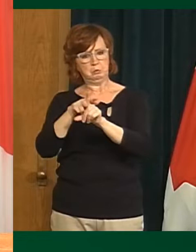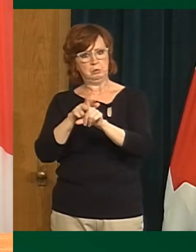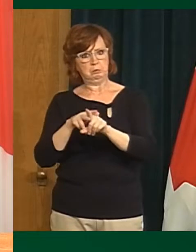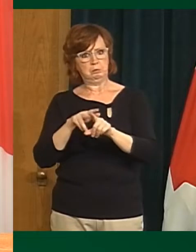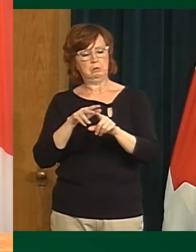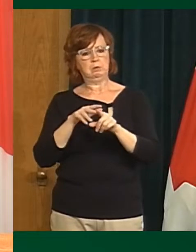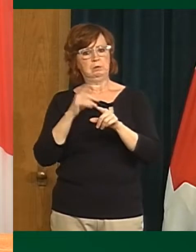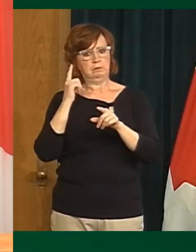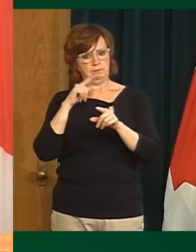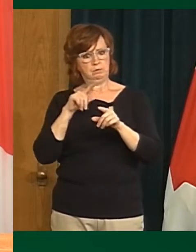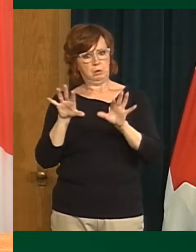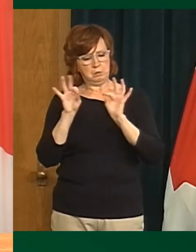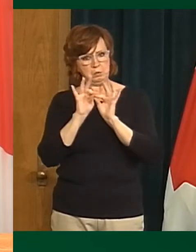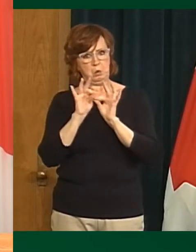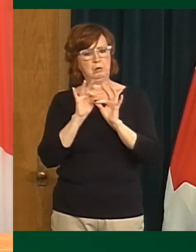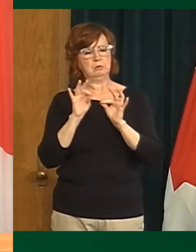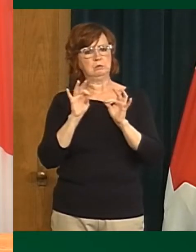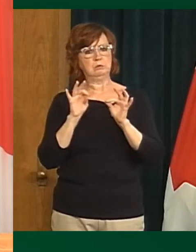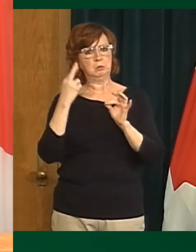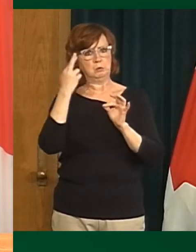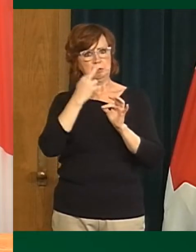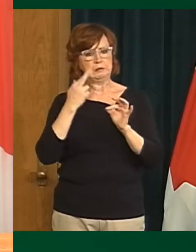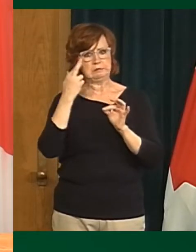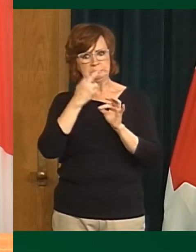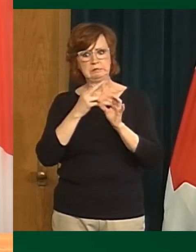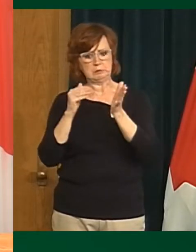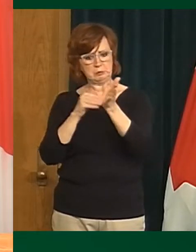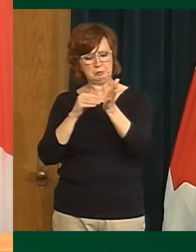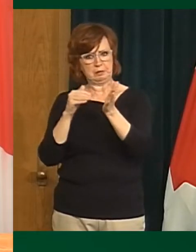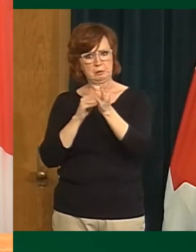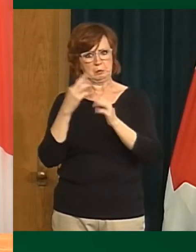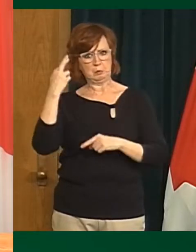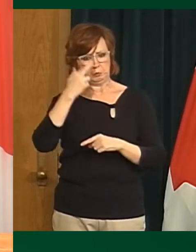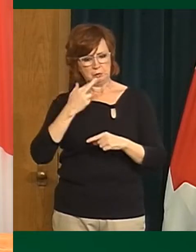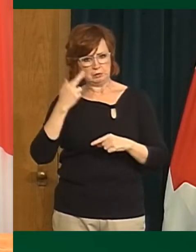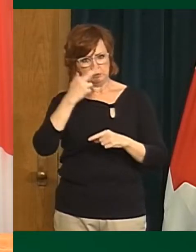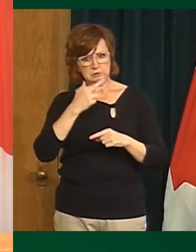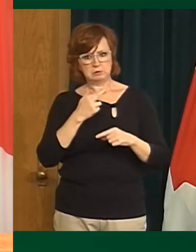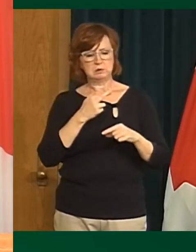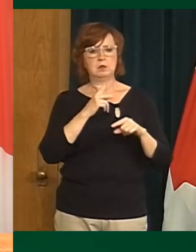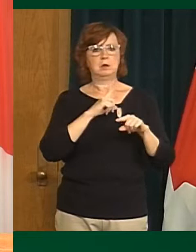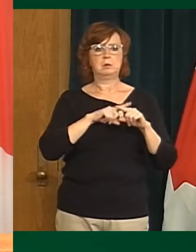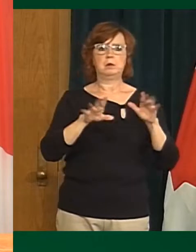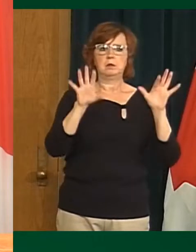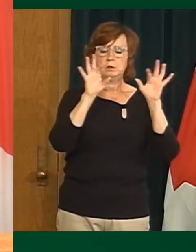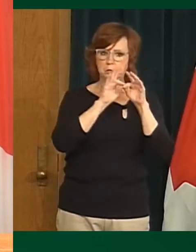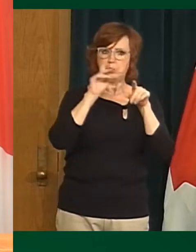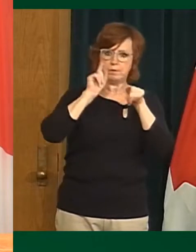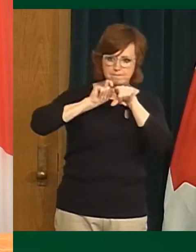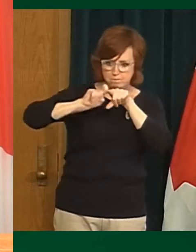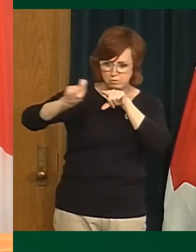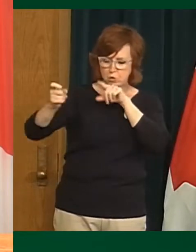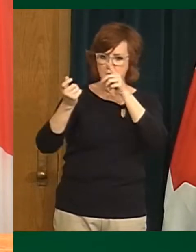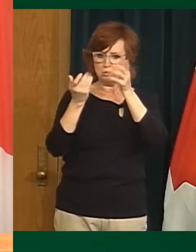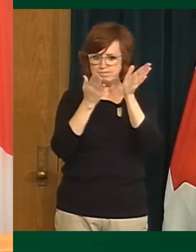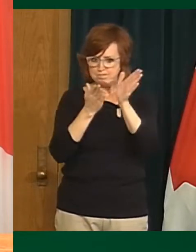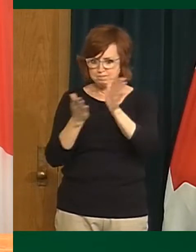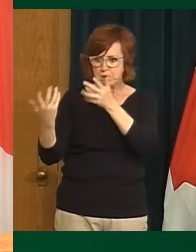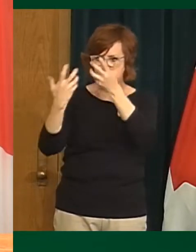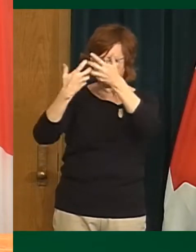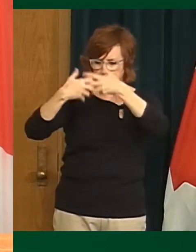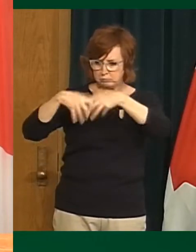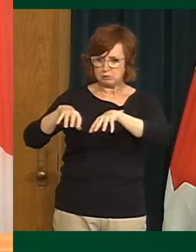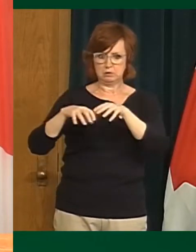call ahead if they have COVID-19 symptoms. And care providers should have all the appropriate PPE to provide care in a safe